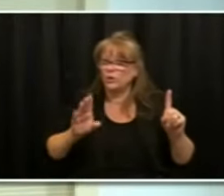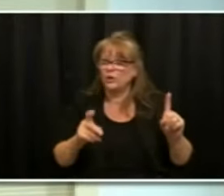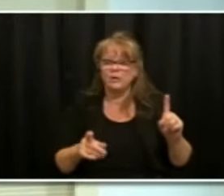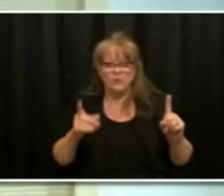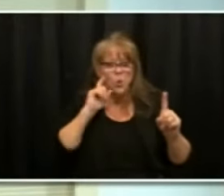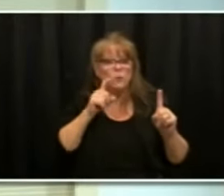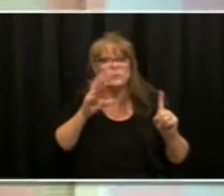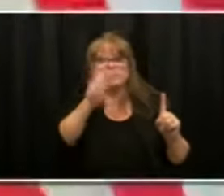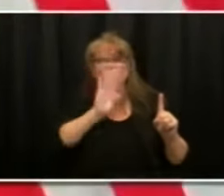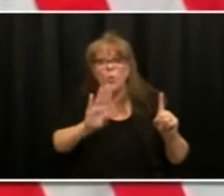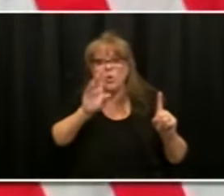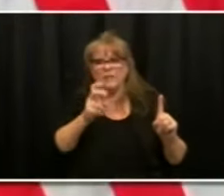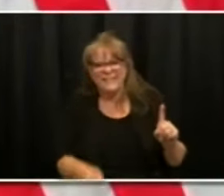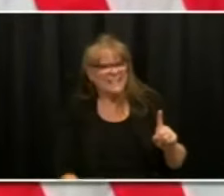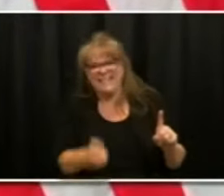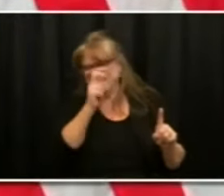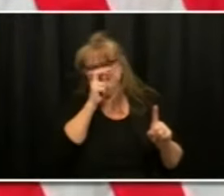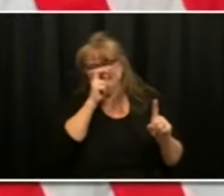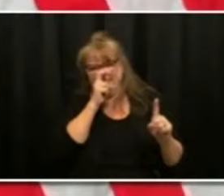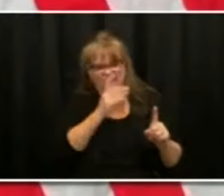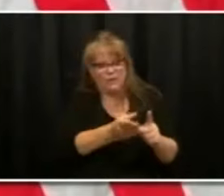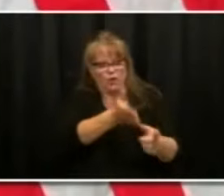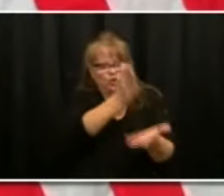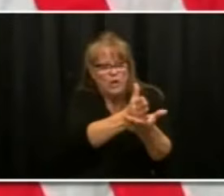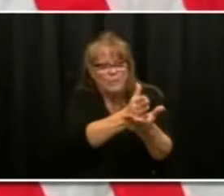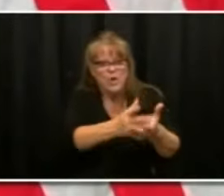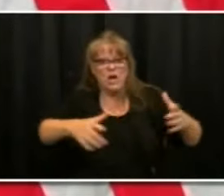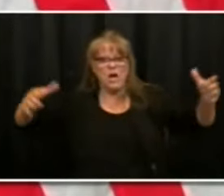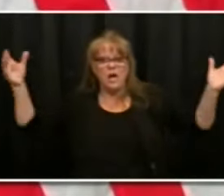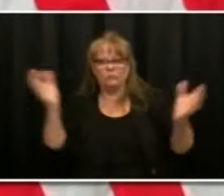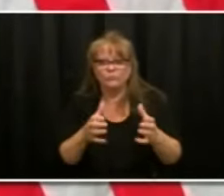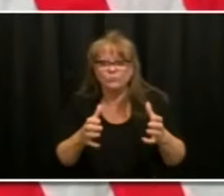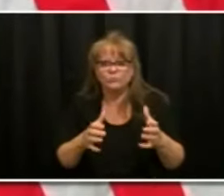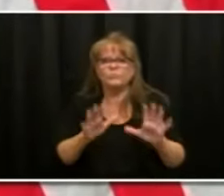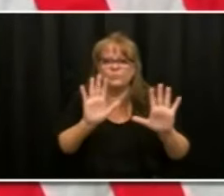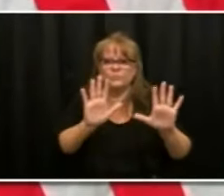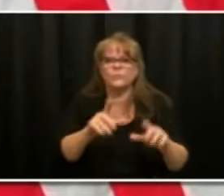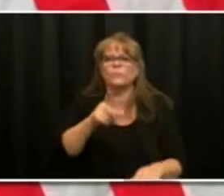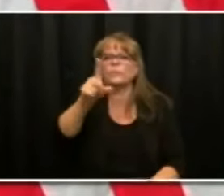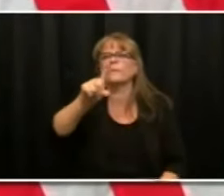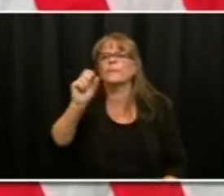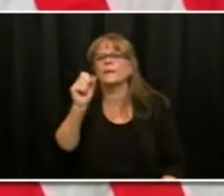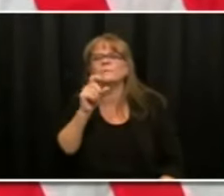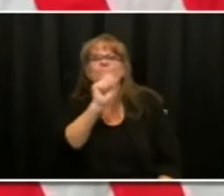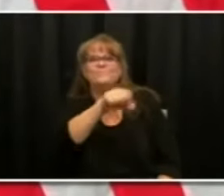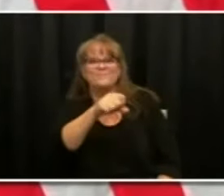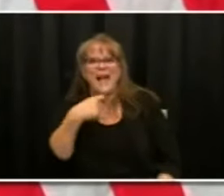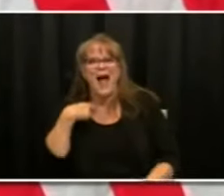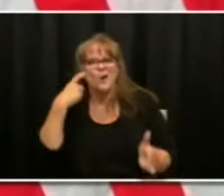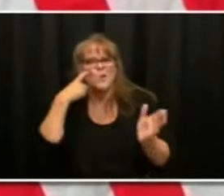rules? So what you indicated, small gatherings, does seem to be the largest cause of these